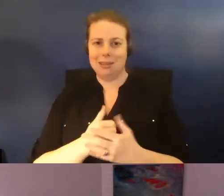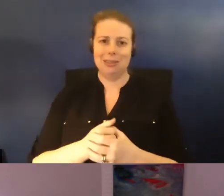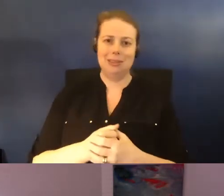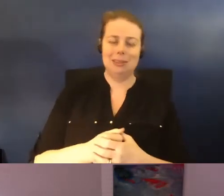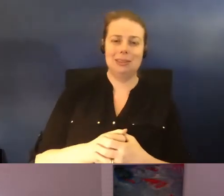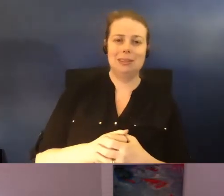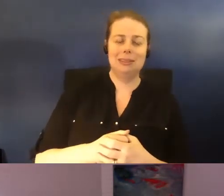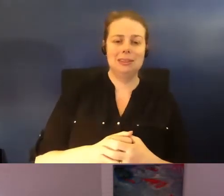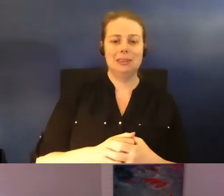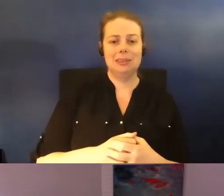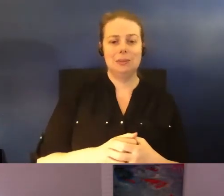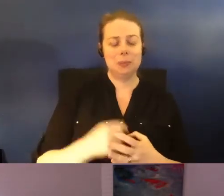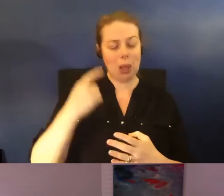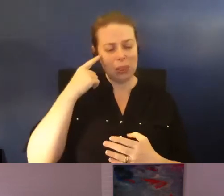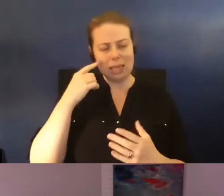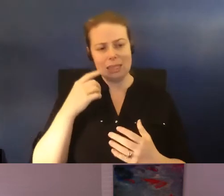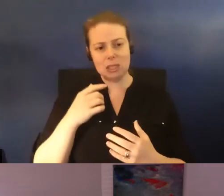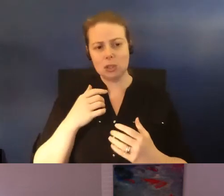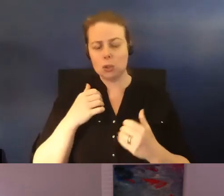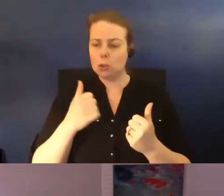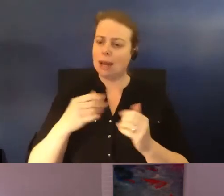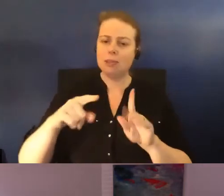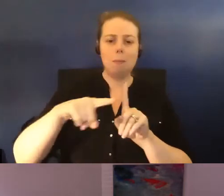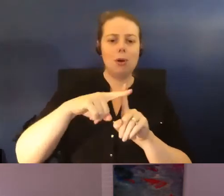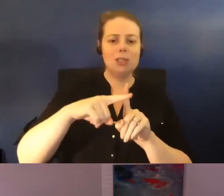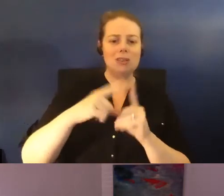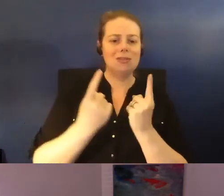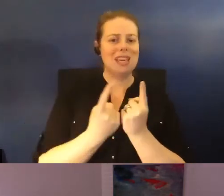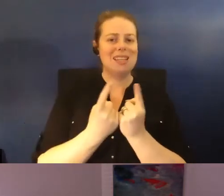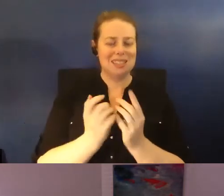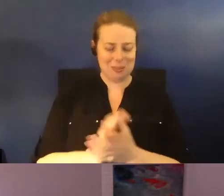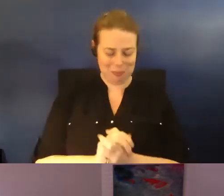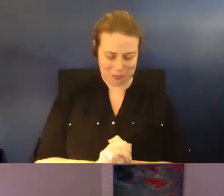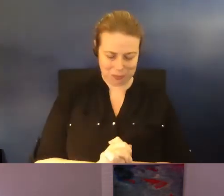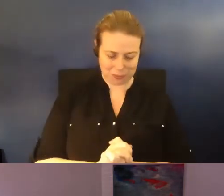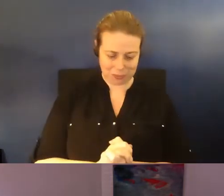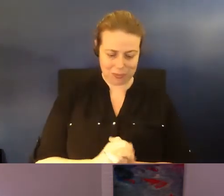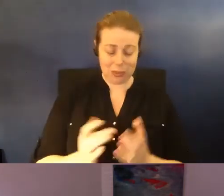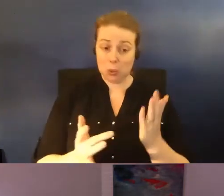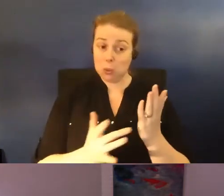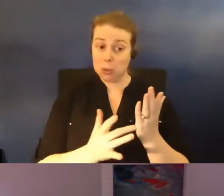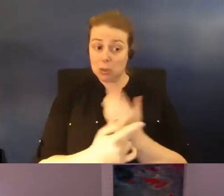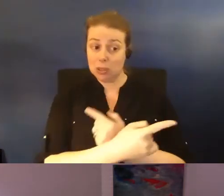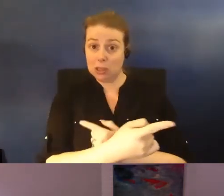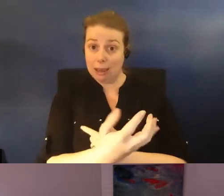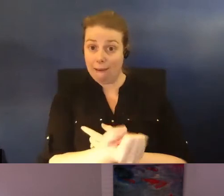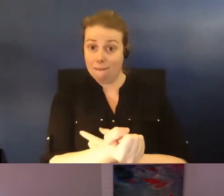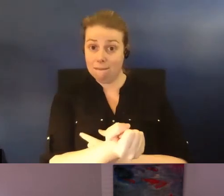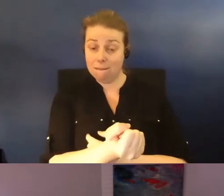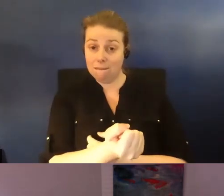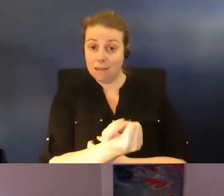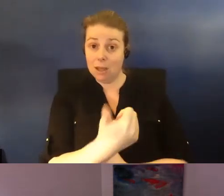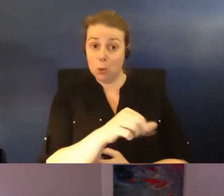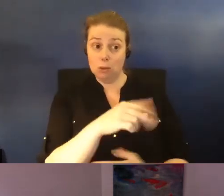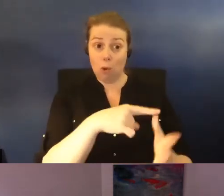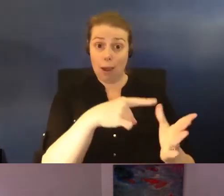get I think it's positive, roll up on a positive. So there's technology out there used for AI